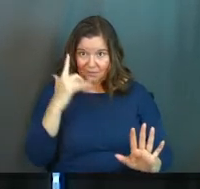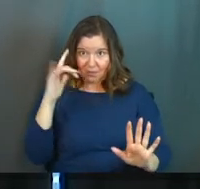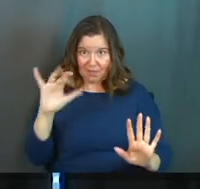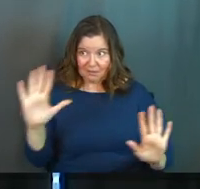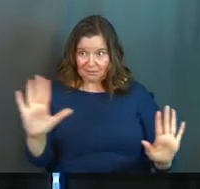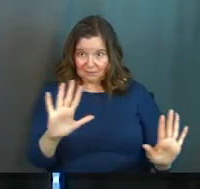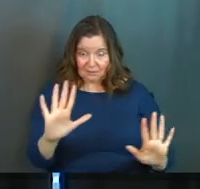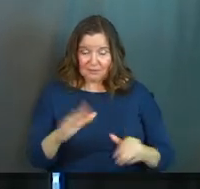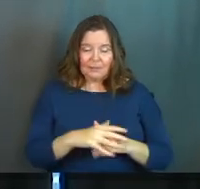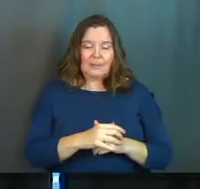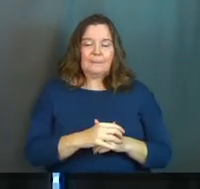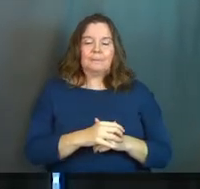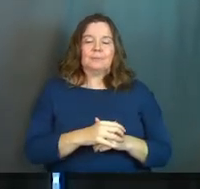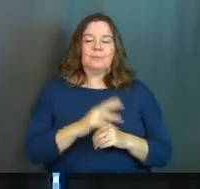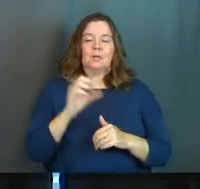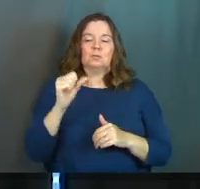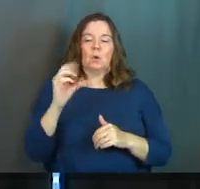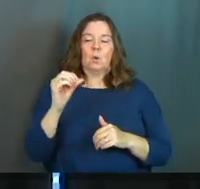for that?